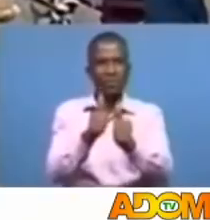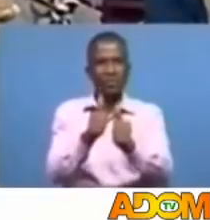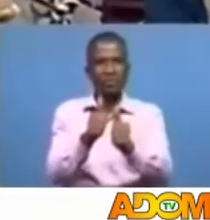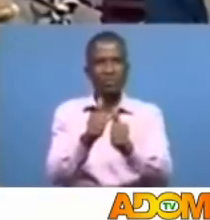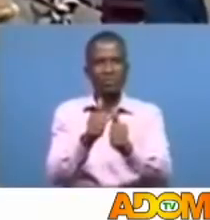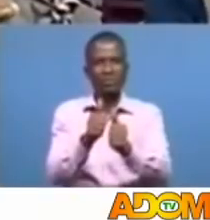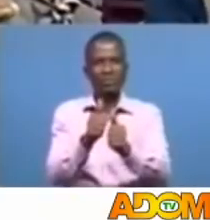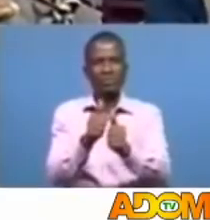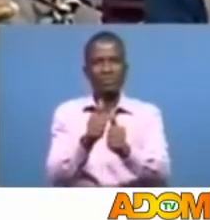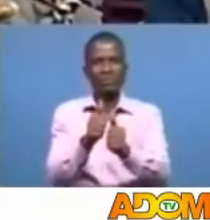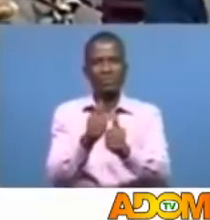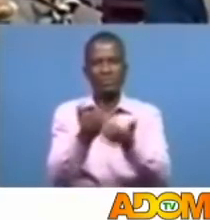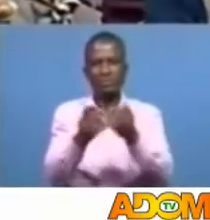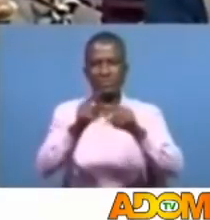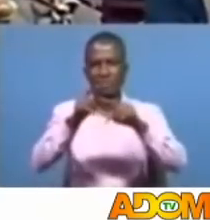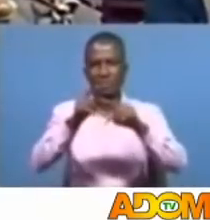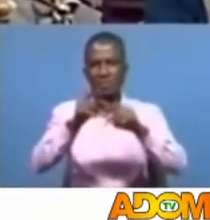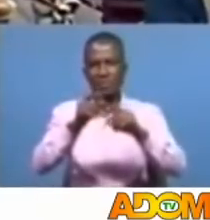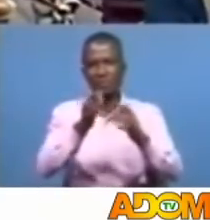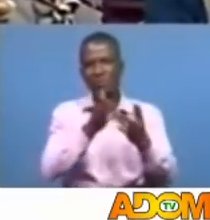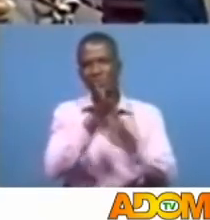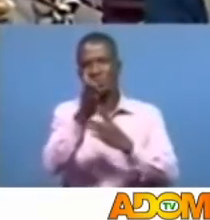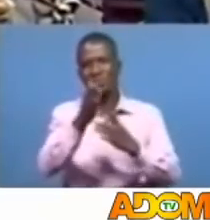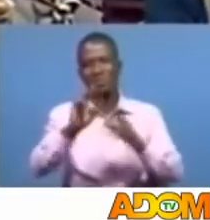by reference